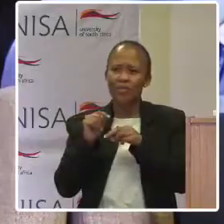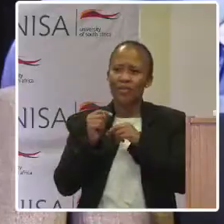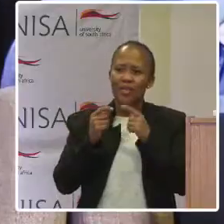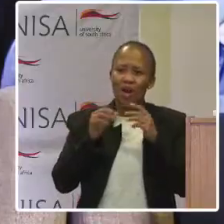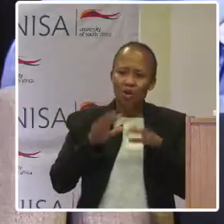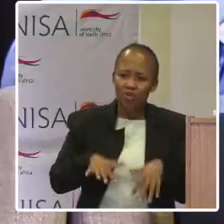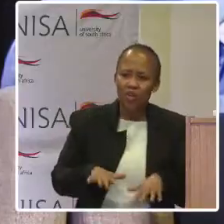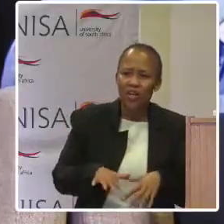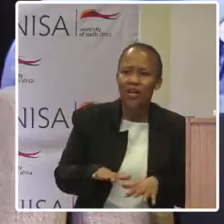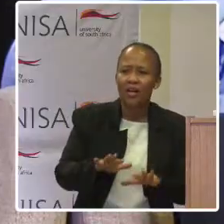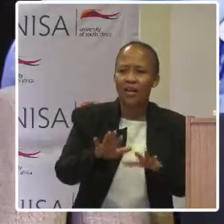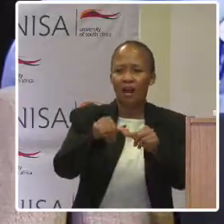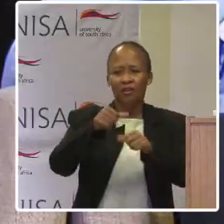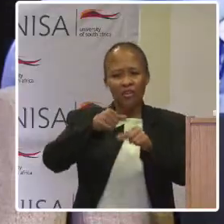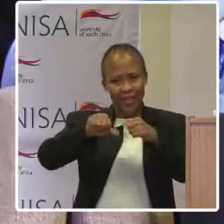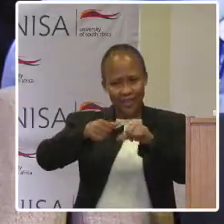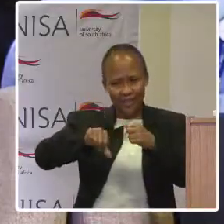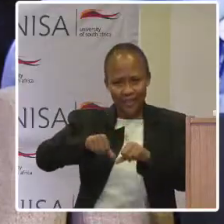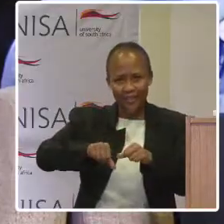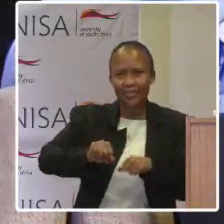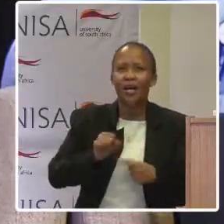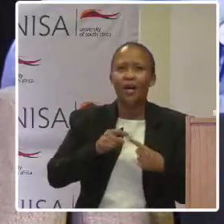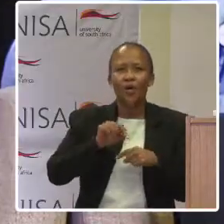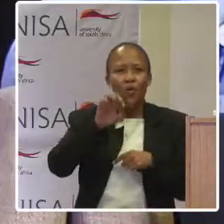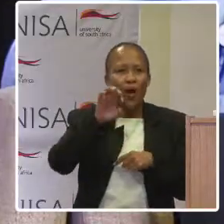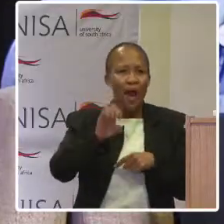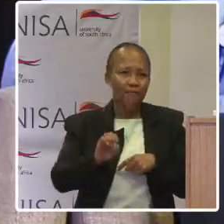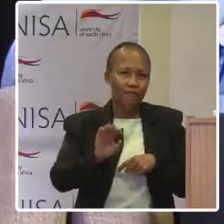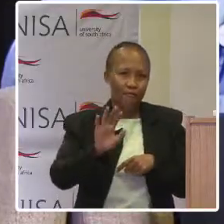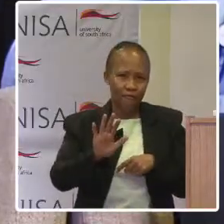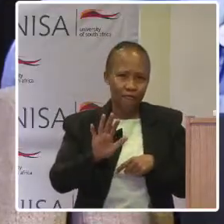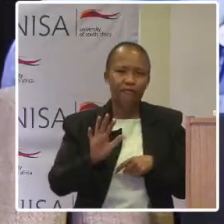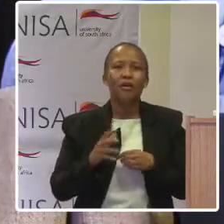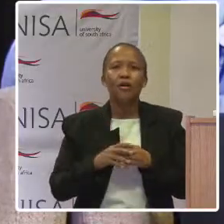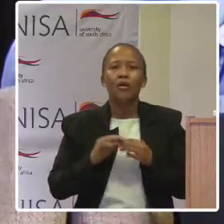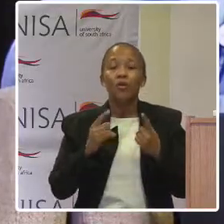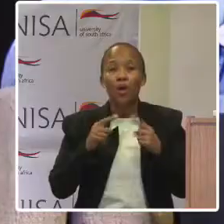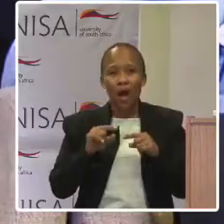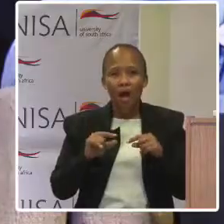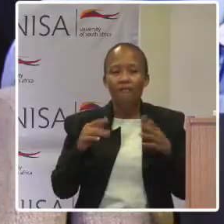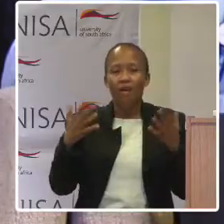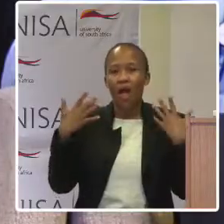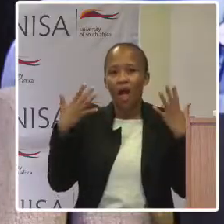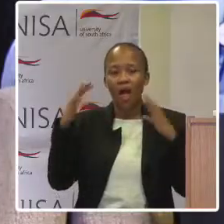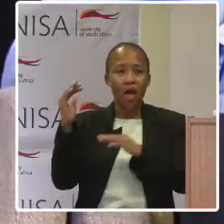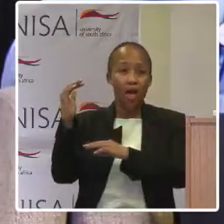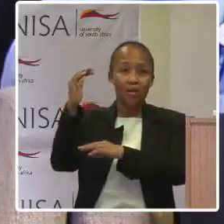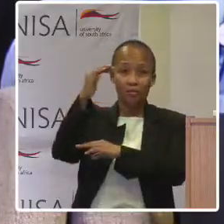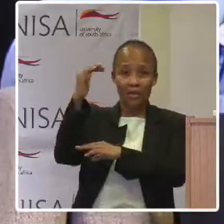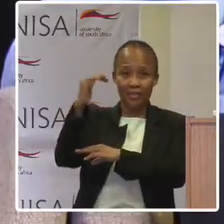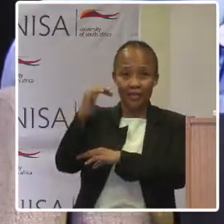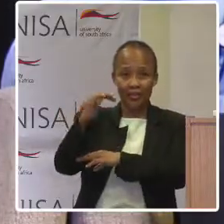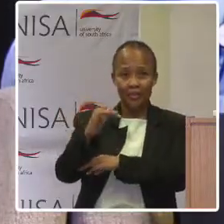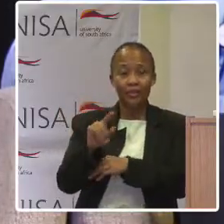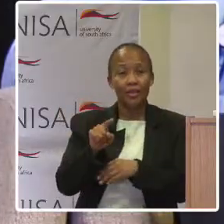in Stellenbosch. And when we focus, because, you know, aerospace, we have the wind tunnel. We have the largest, actually, subsonic wind